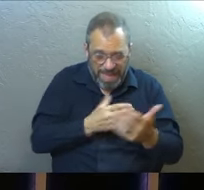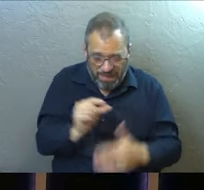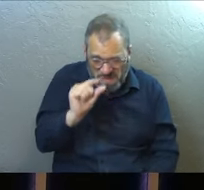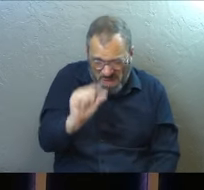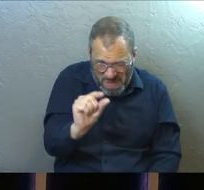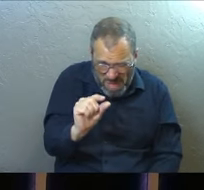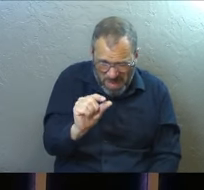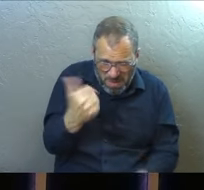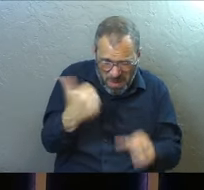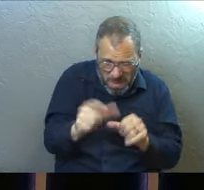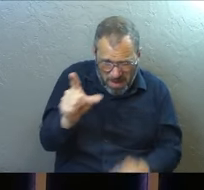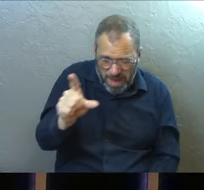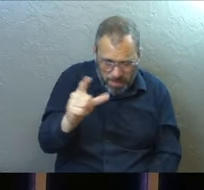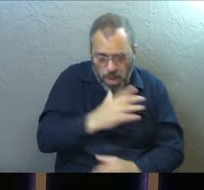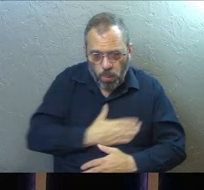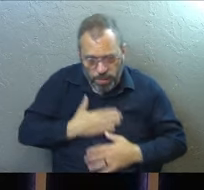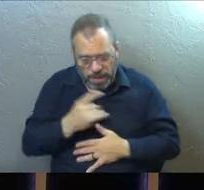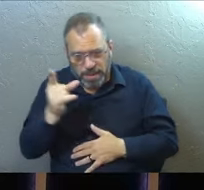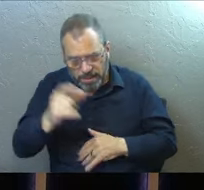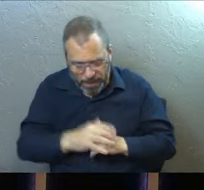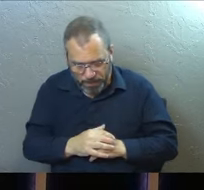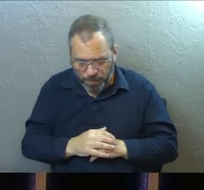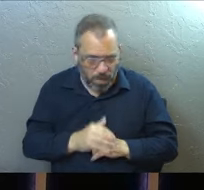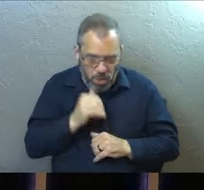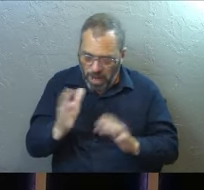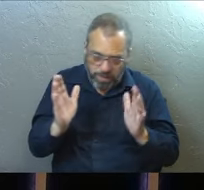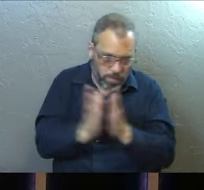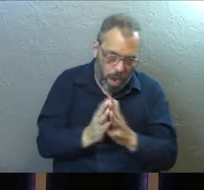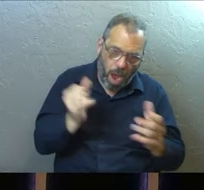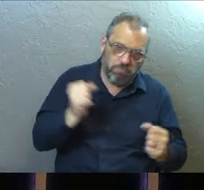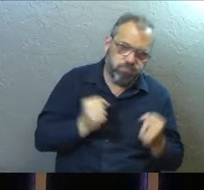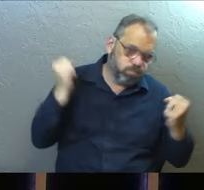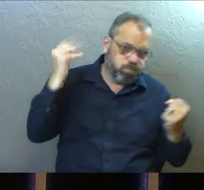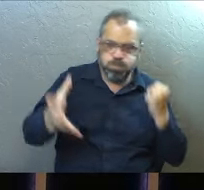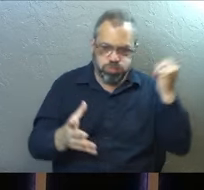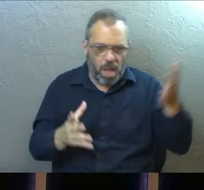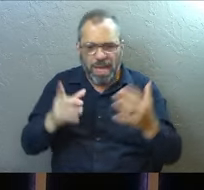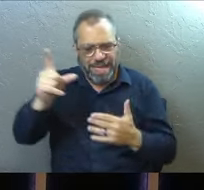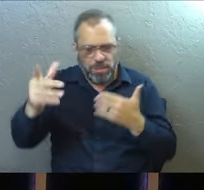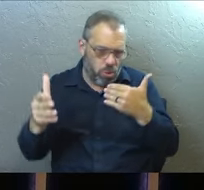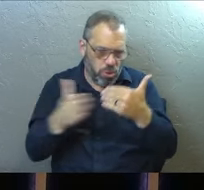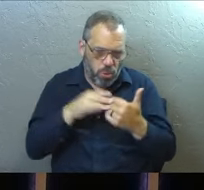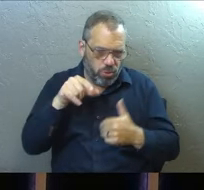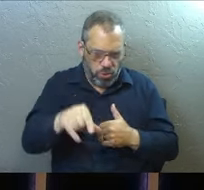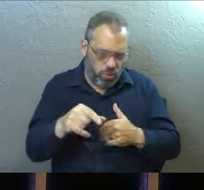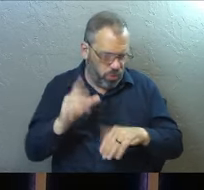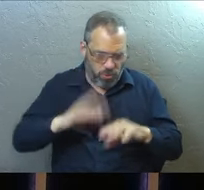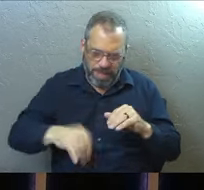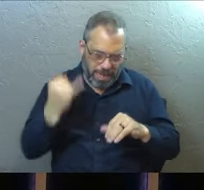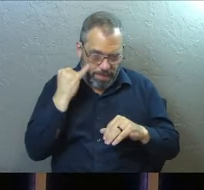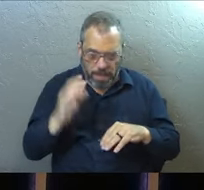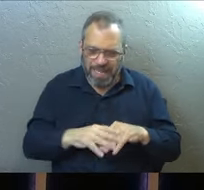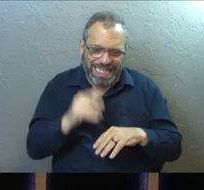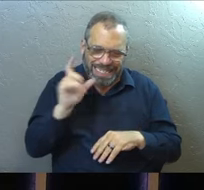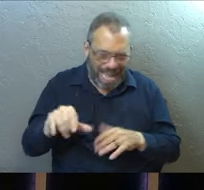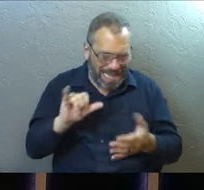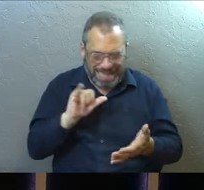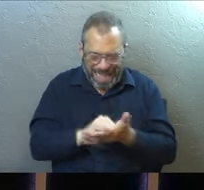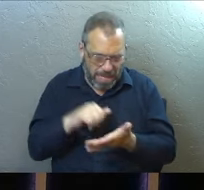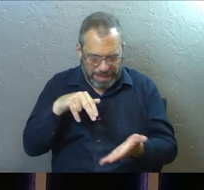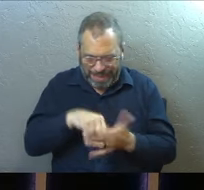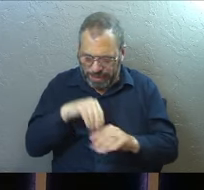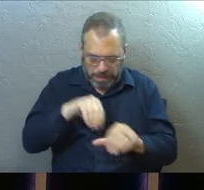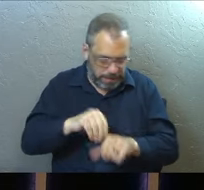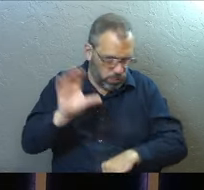the least little remembrance will please him. You don't have to pray out loud. He's nearer than you can imagine. It isn't necessary that we stay